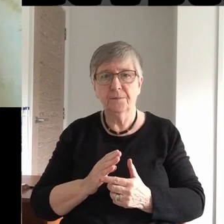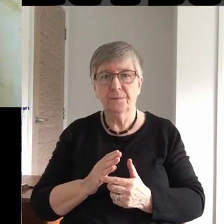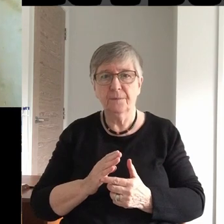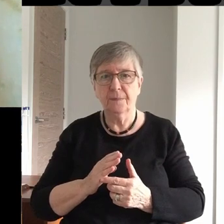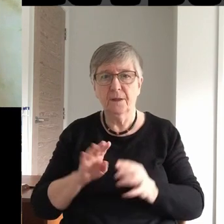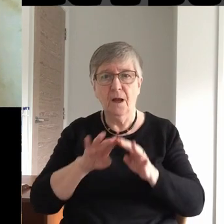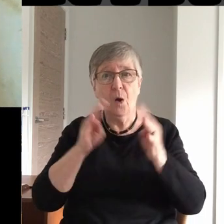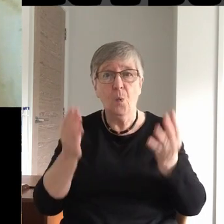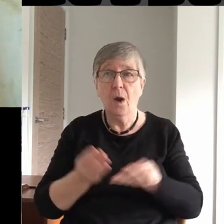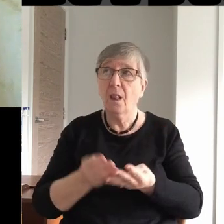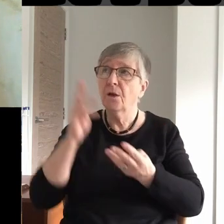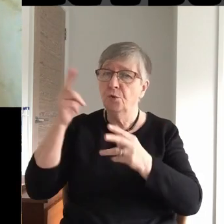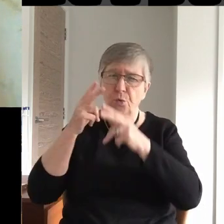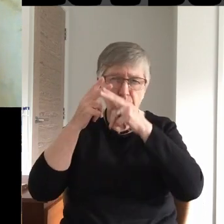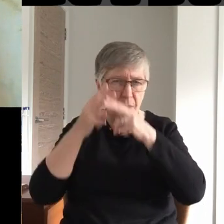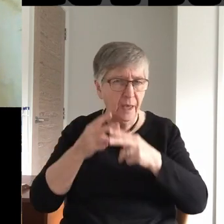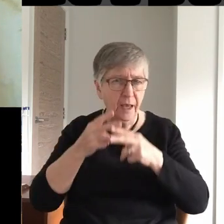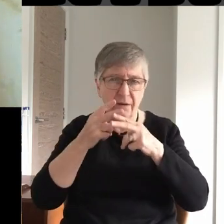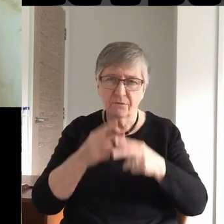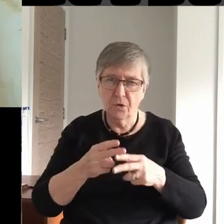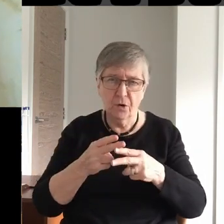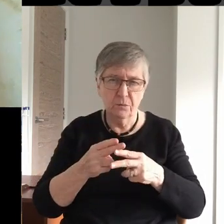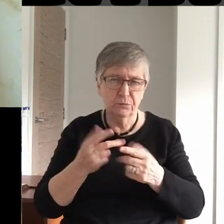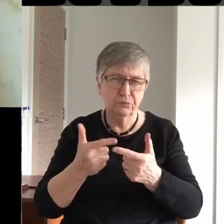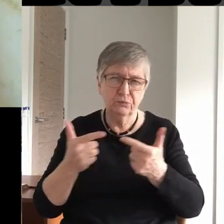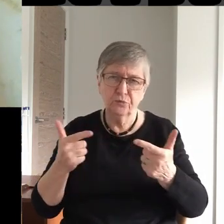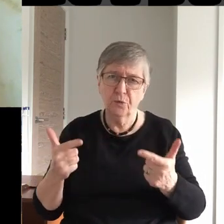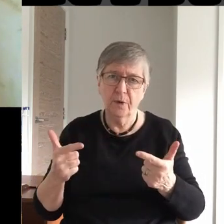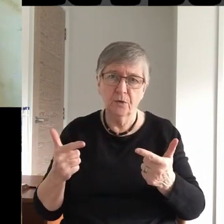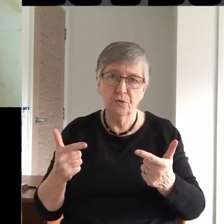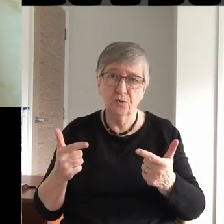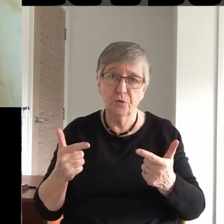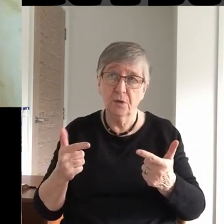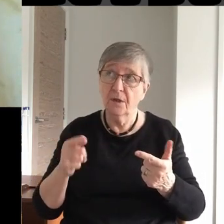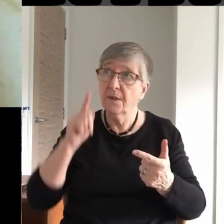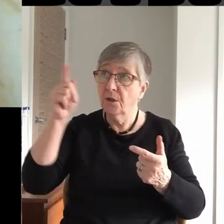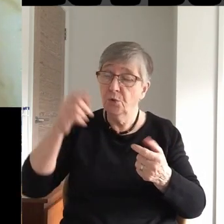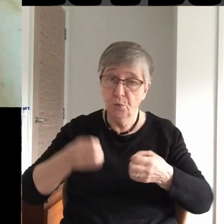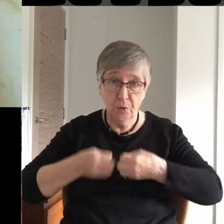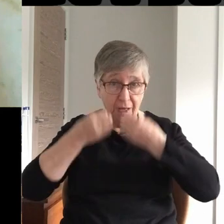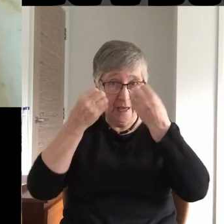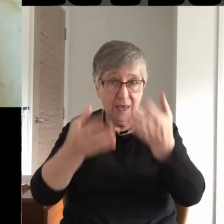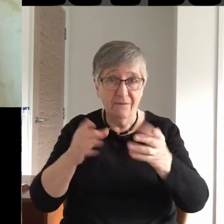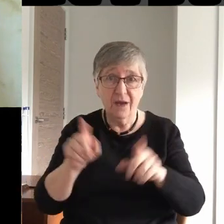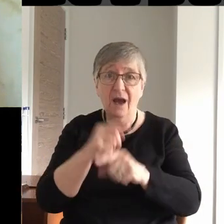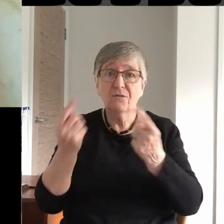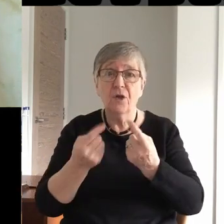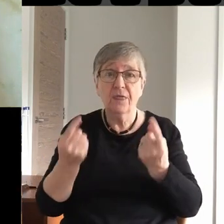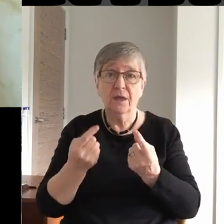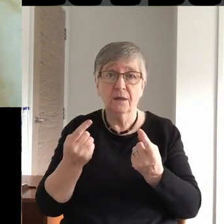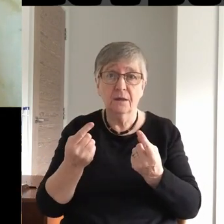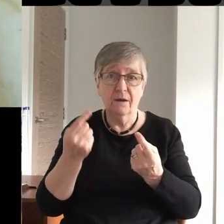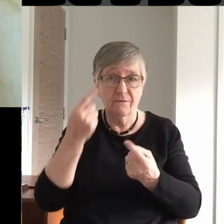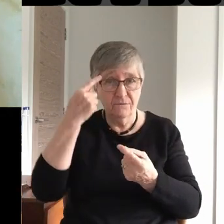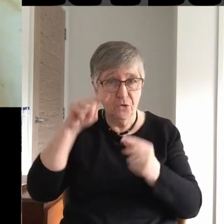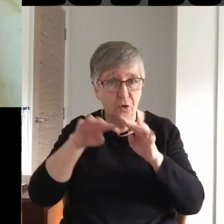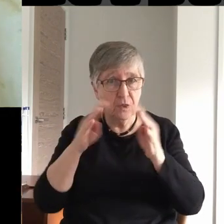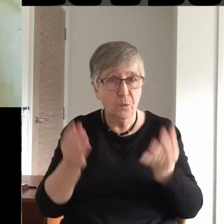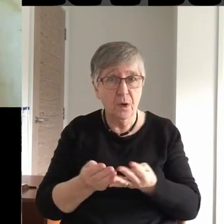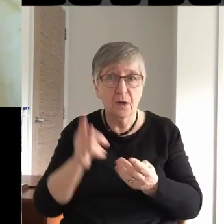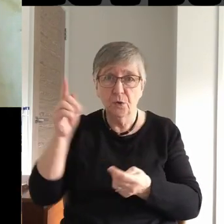A world you care for so deeply, that you willingly gave your all for it, living and dying among